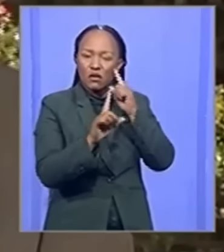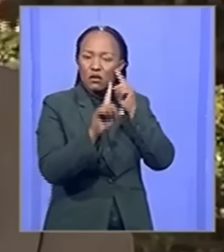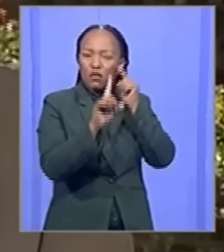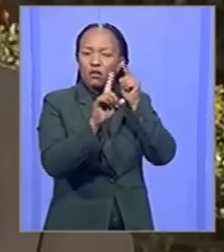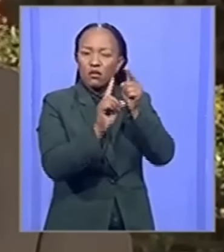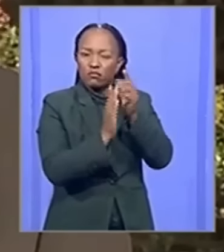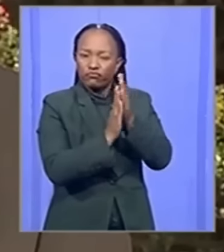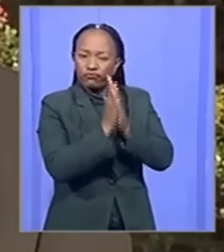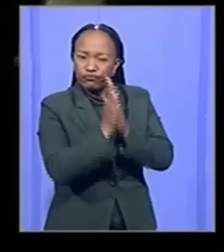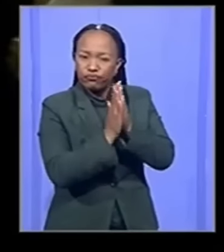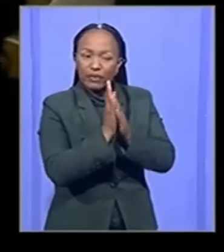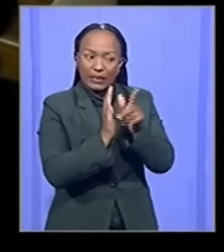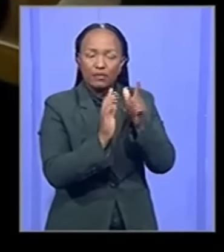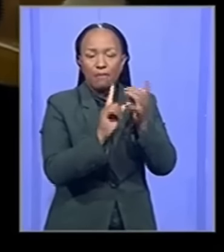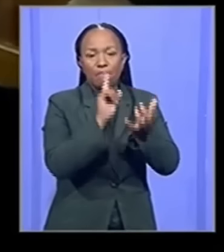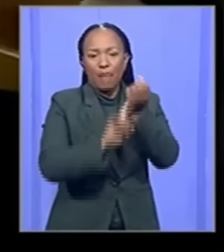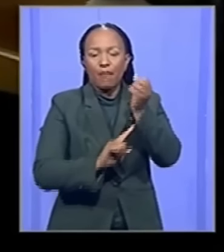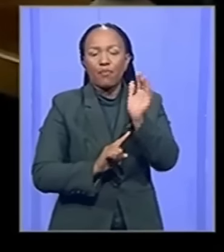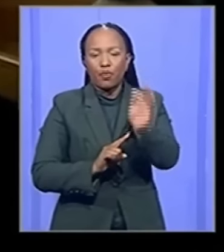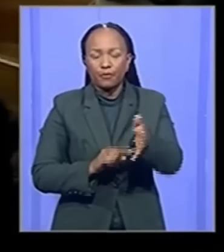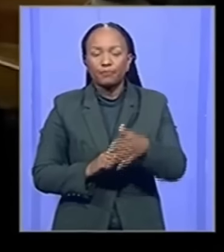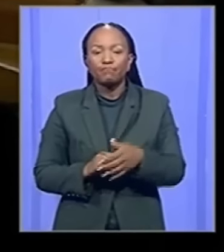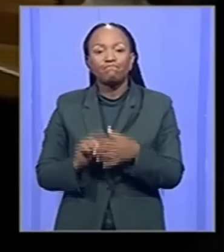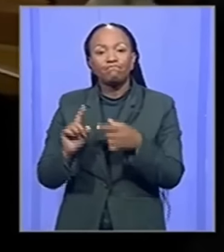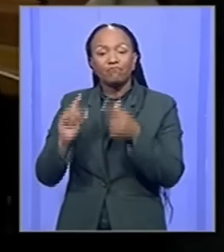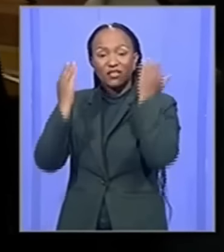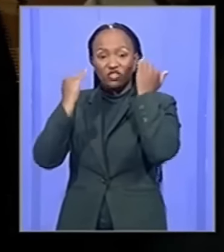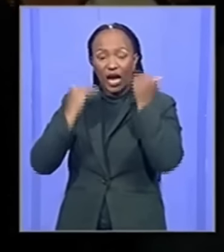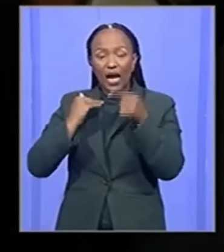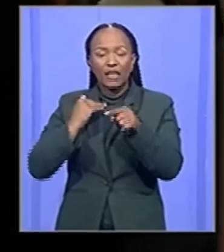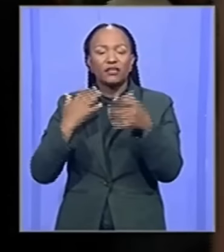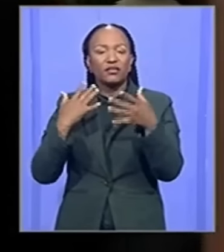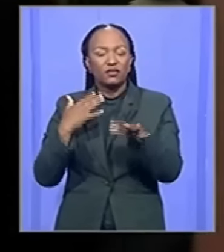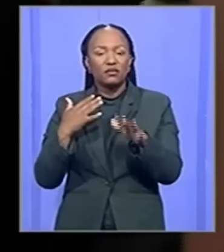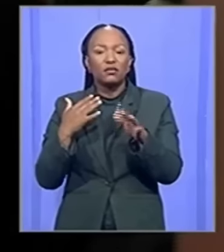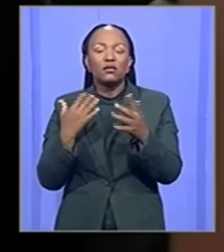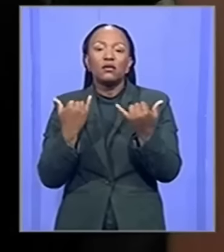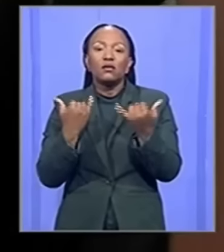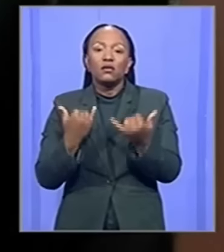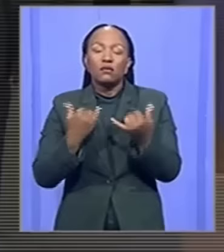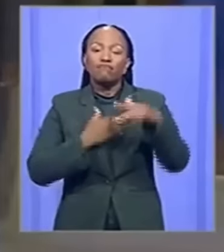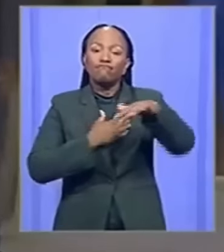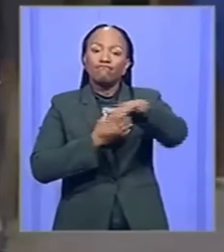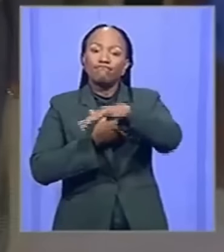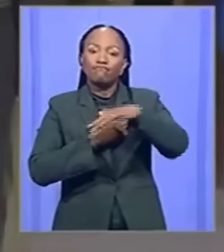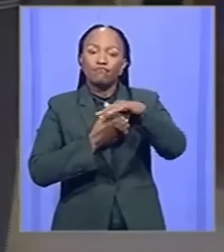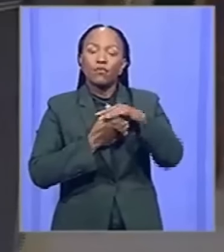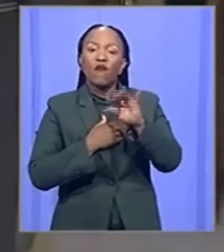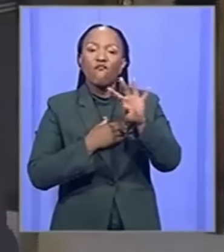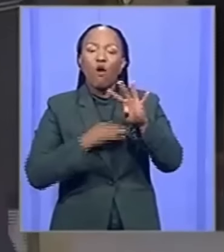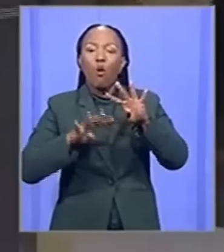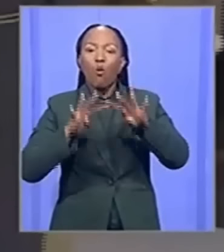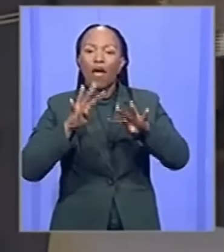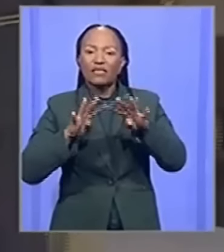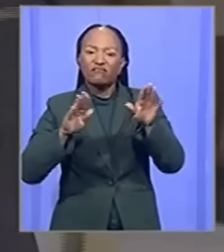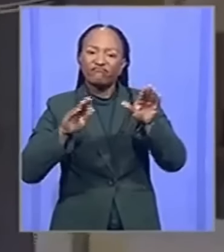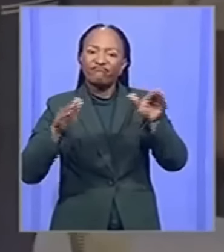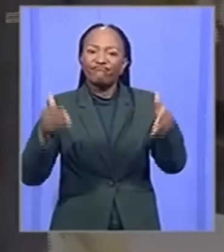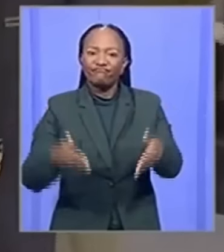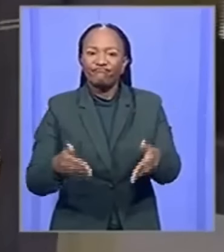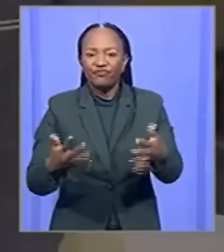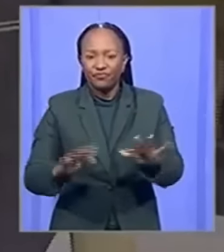good trajectory. Moahlodi Mokgoro o phomoditswe borokong ba eba o qetela setseng sa bafu sa Four Ways Memorial Park